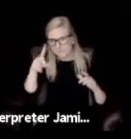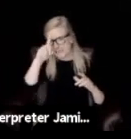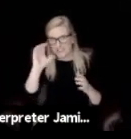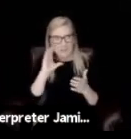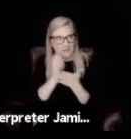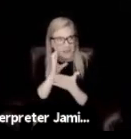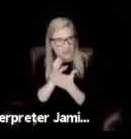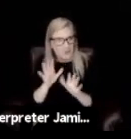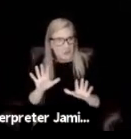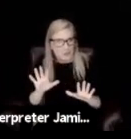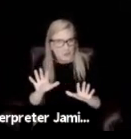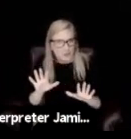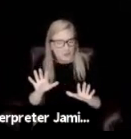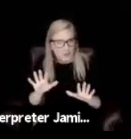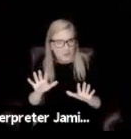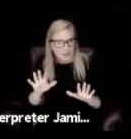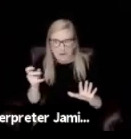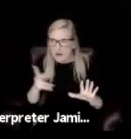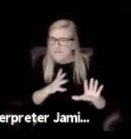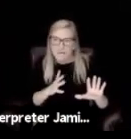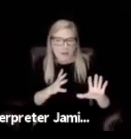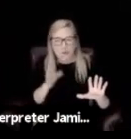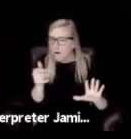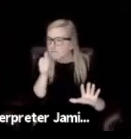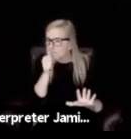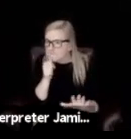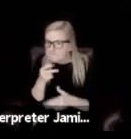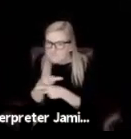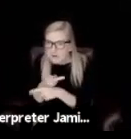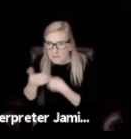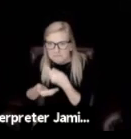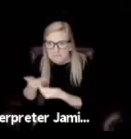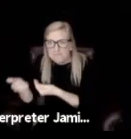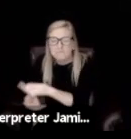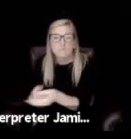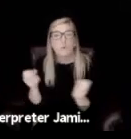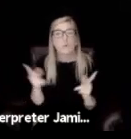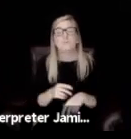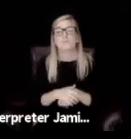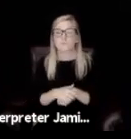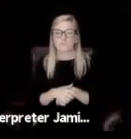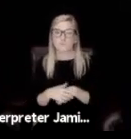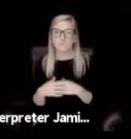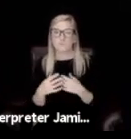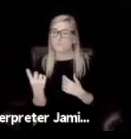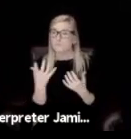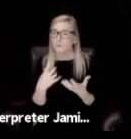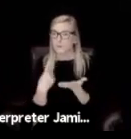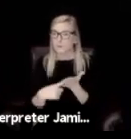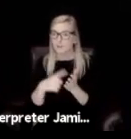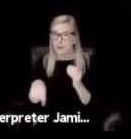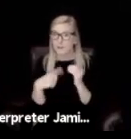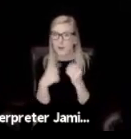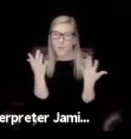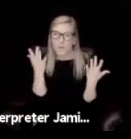pictures. All right. No worries, we'll get through it. So one of the things I want to talk to you about is why